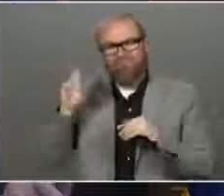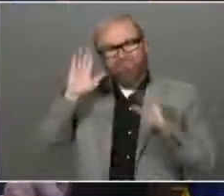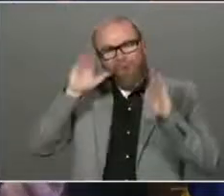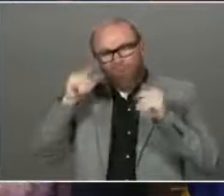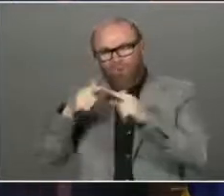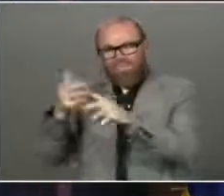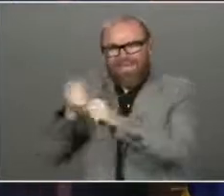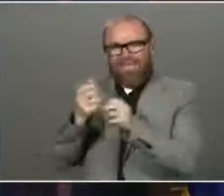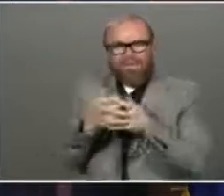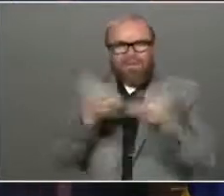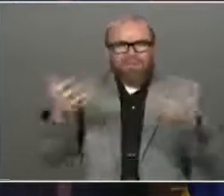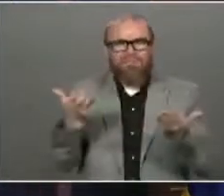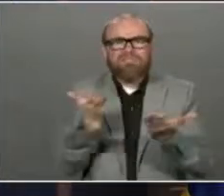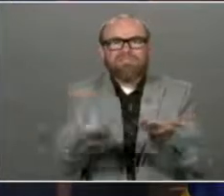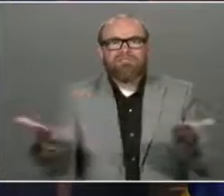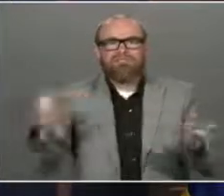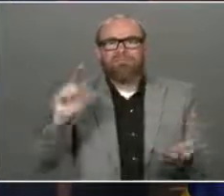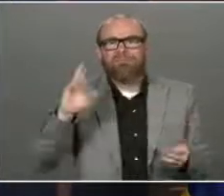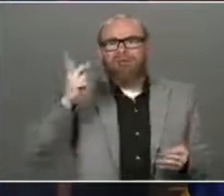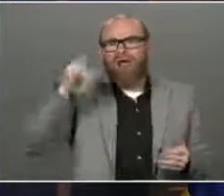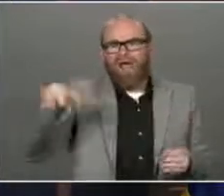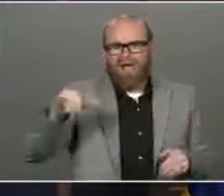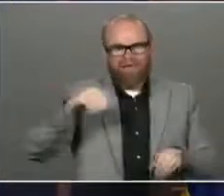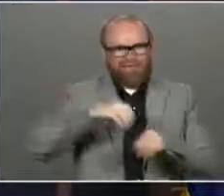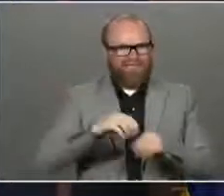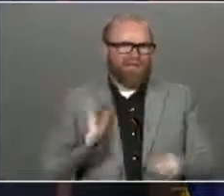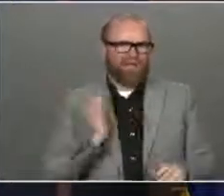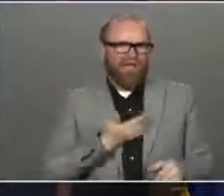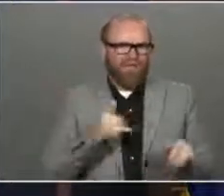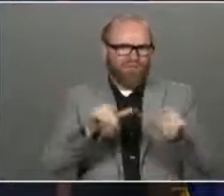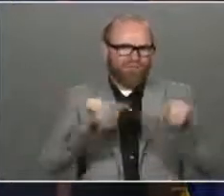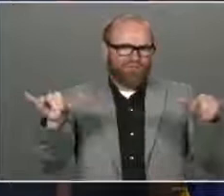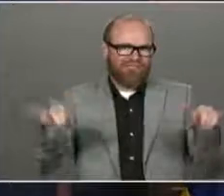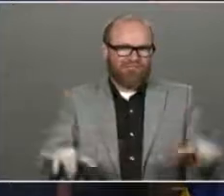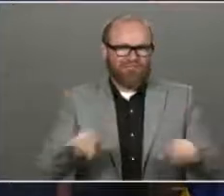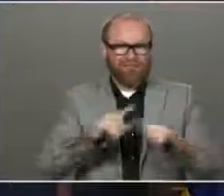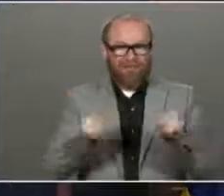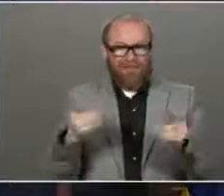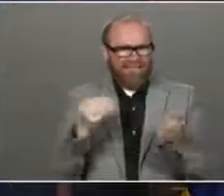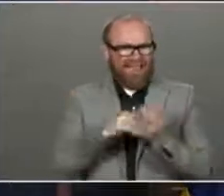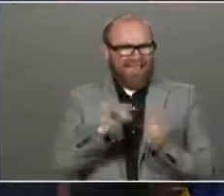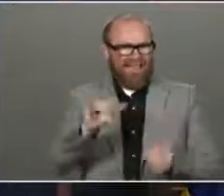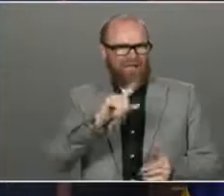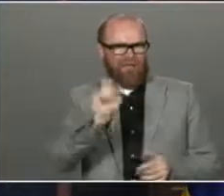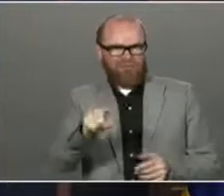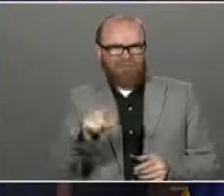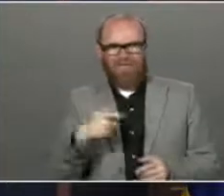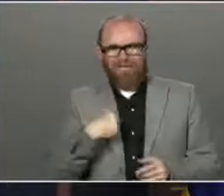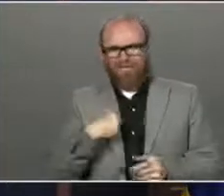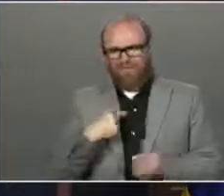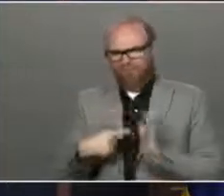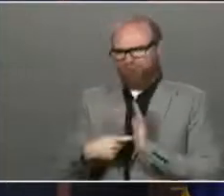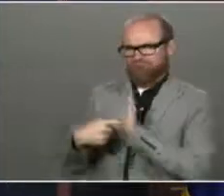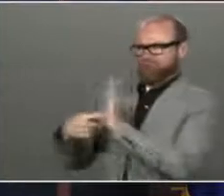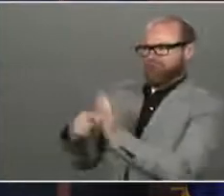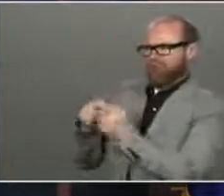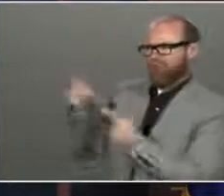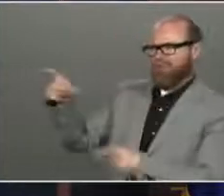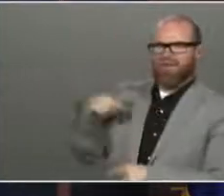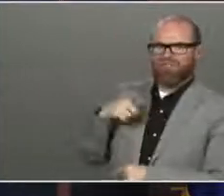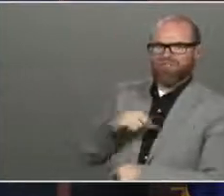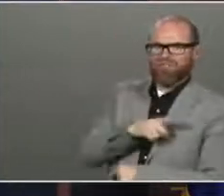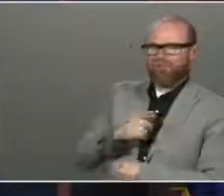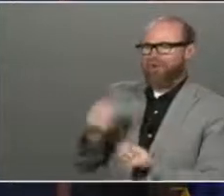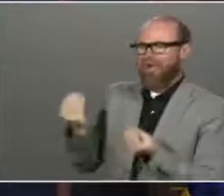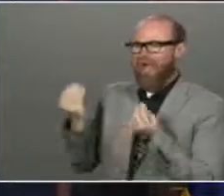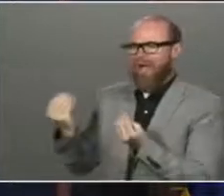much supply as we can into the system. But the question that I've posed to the legislature is, how do we help the